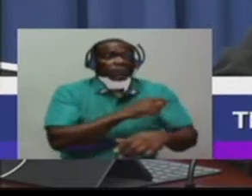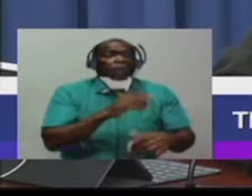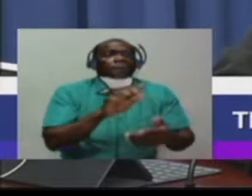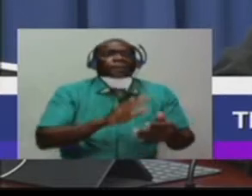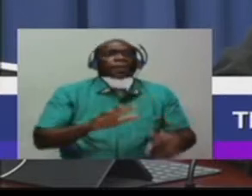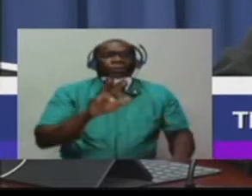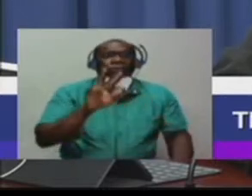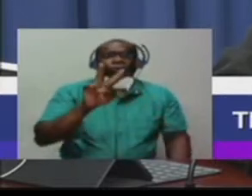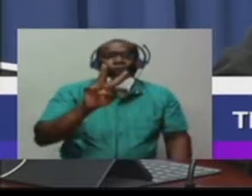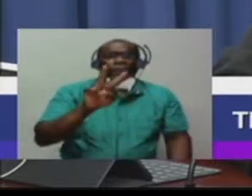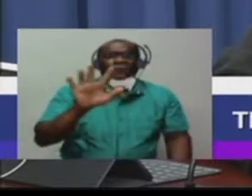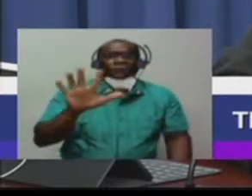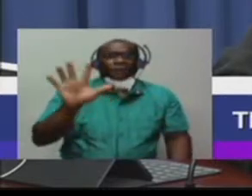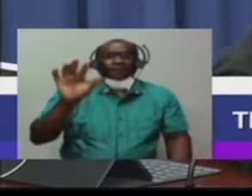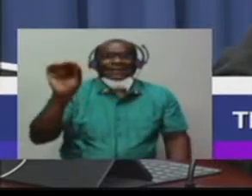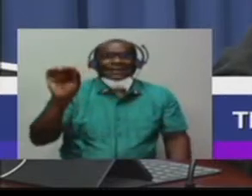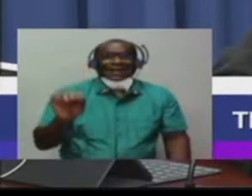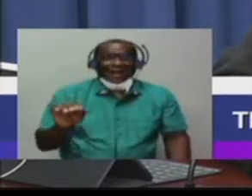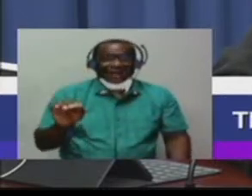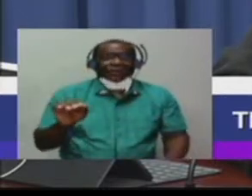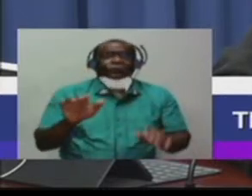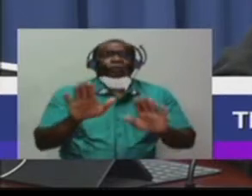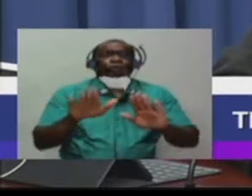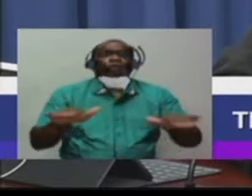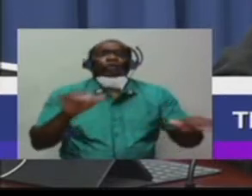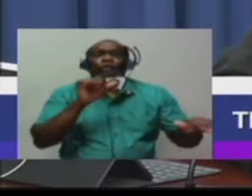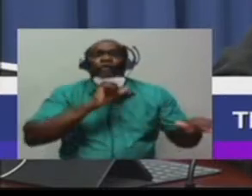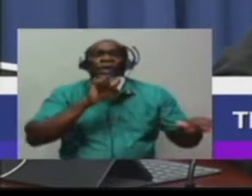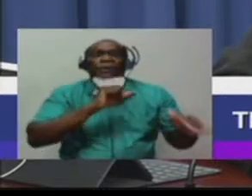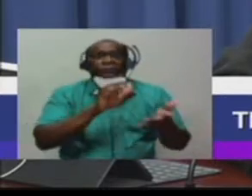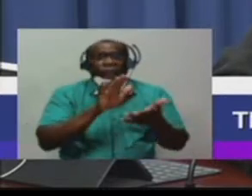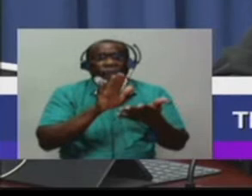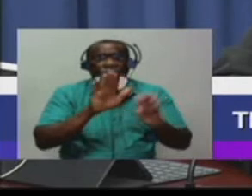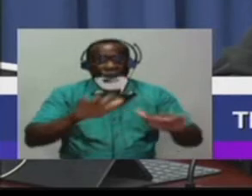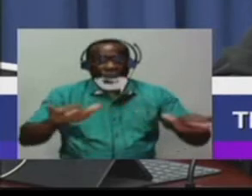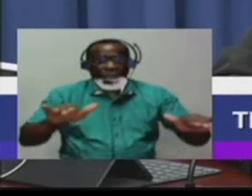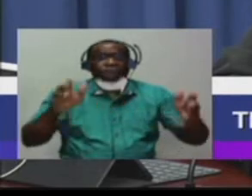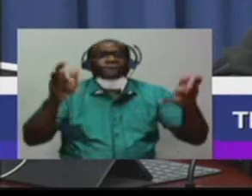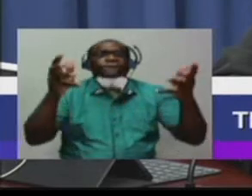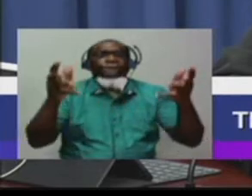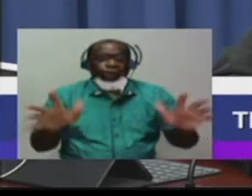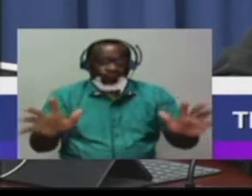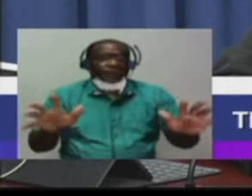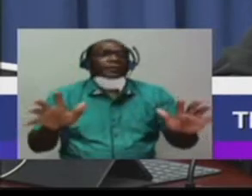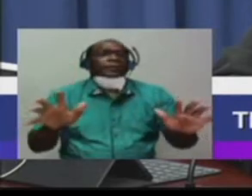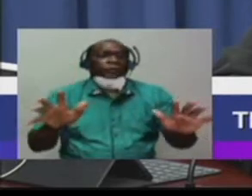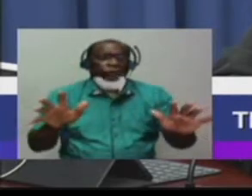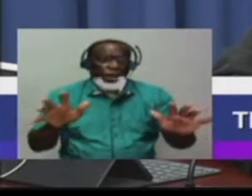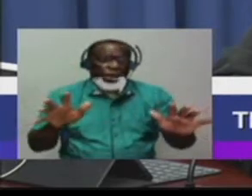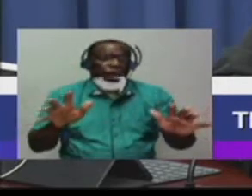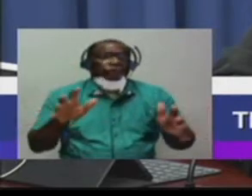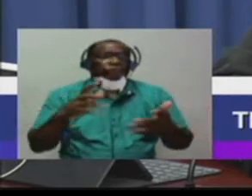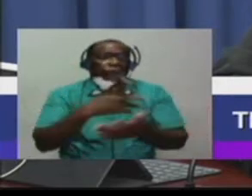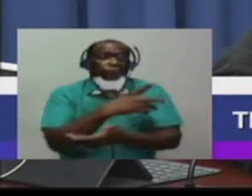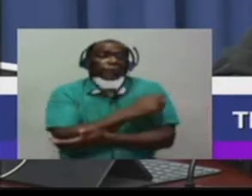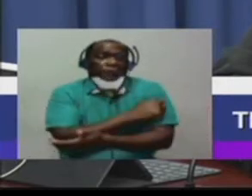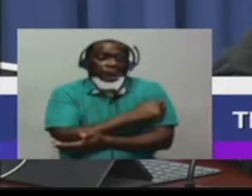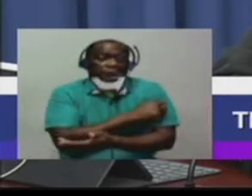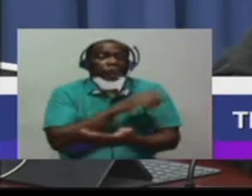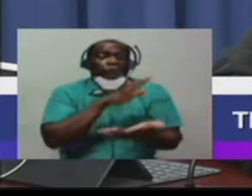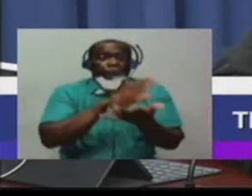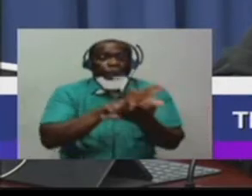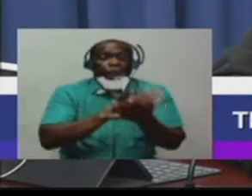vaccinated. But what is concerning is that the initial rate per day of 3,000